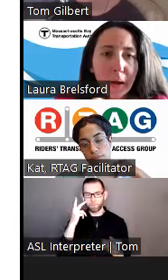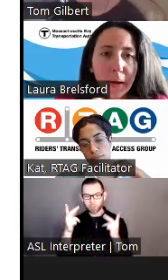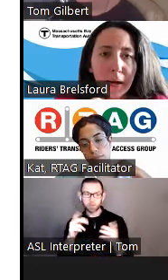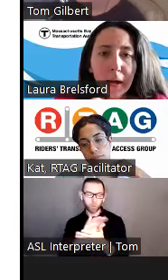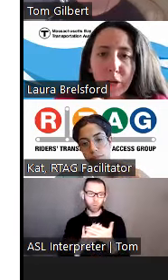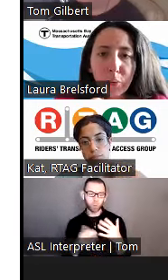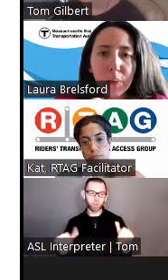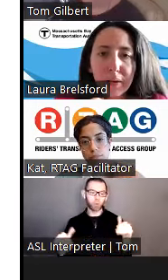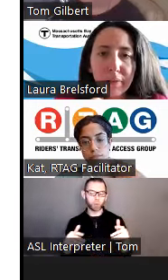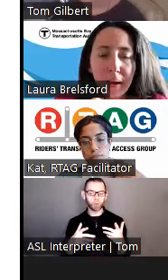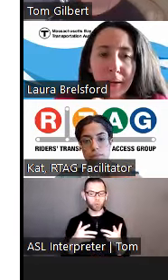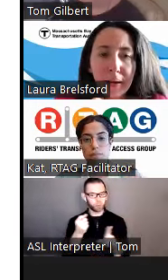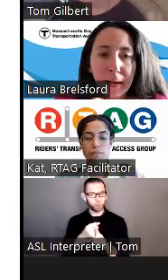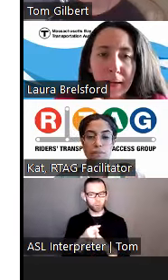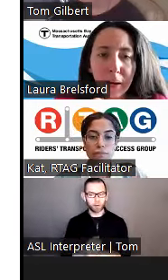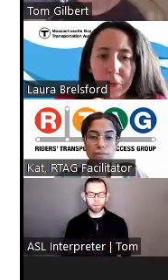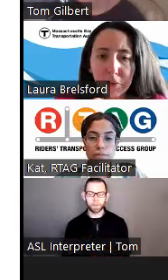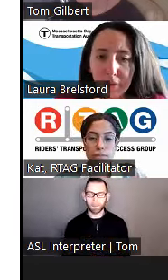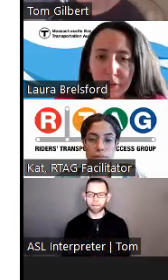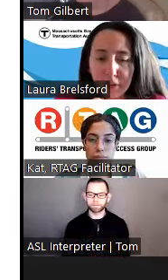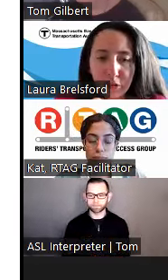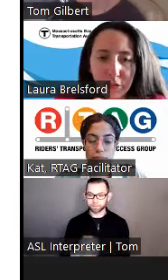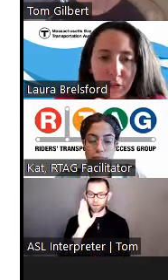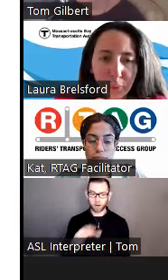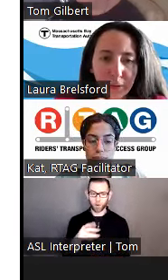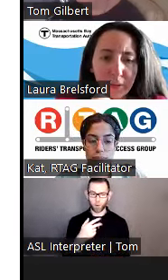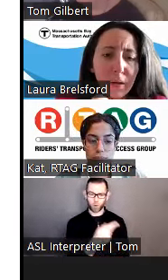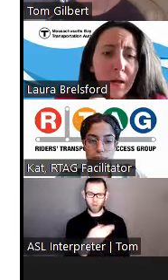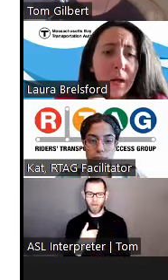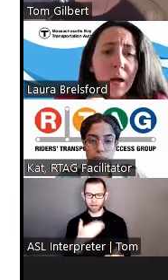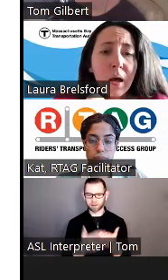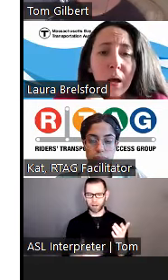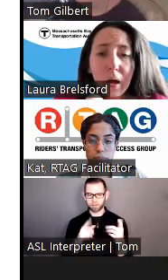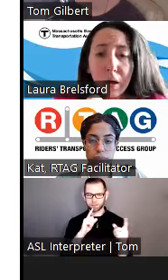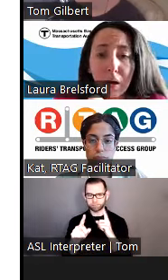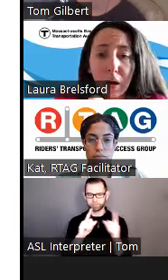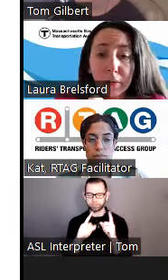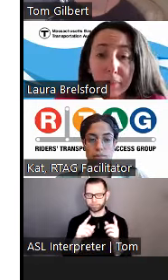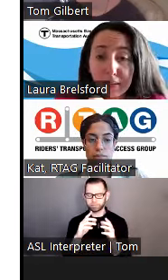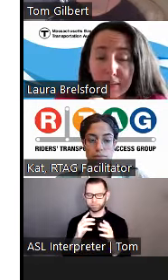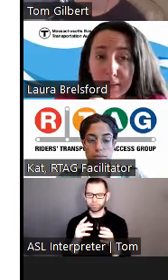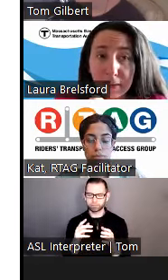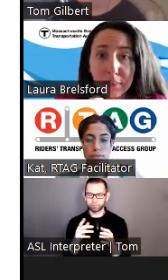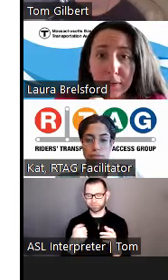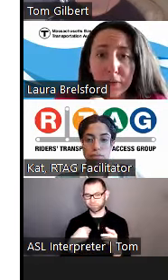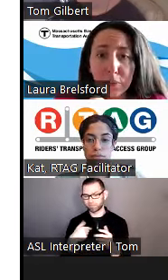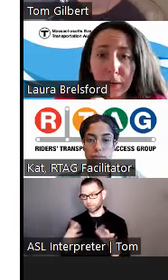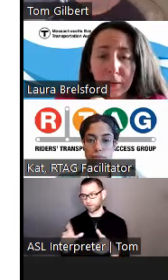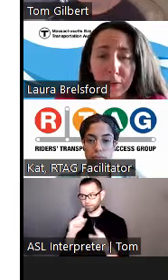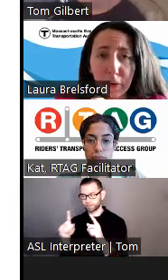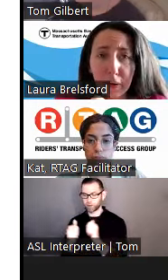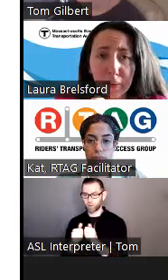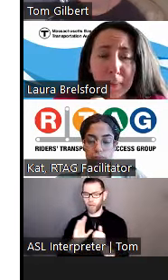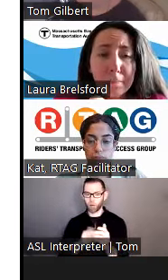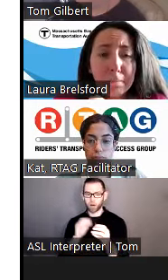So I know we have had a couple of conversations with our maintenance teams as well